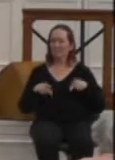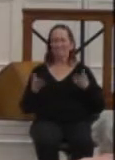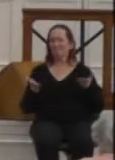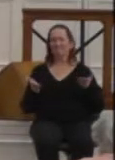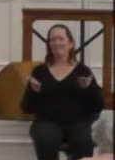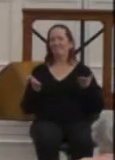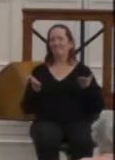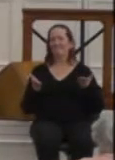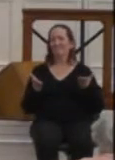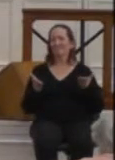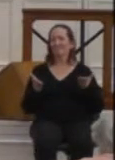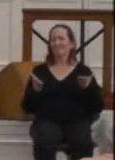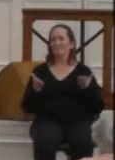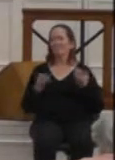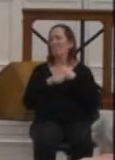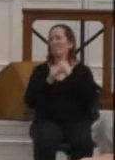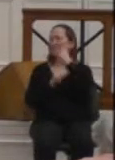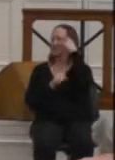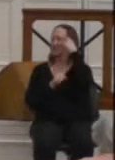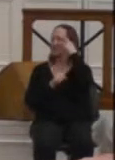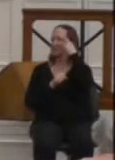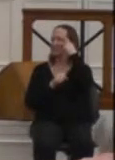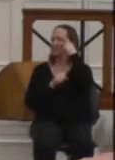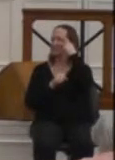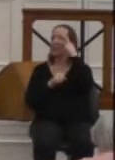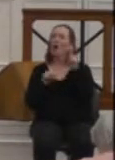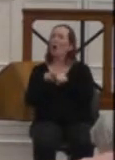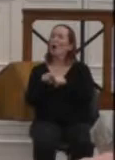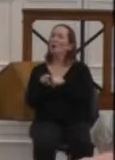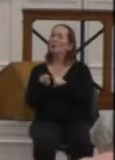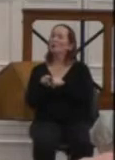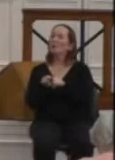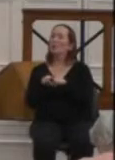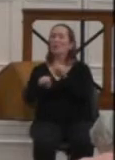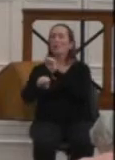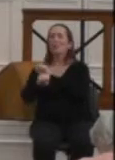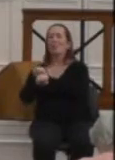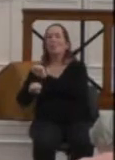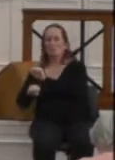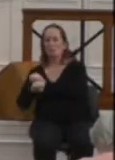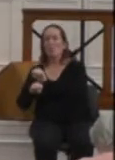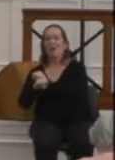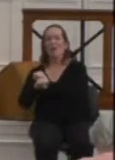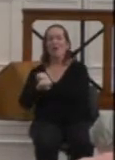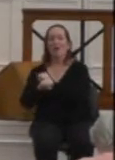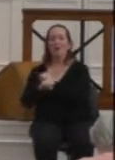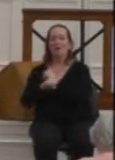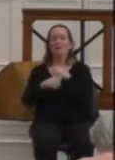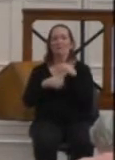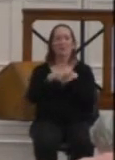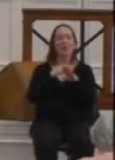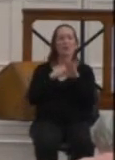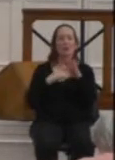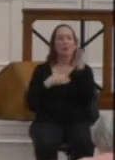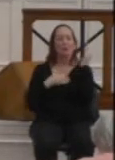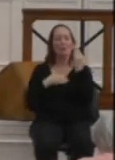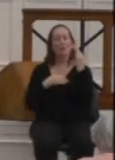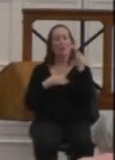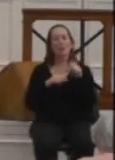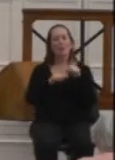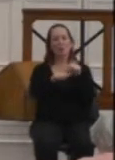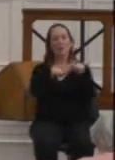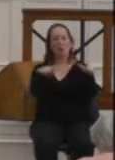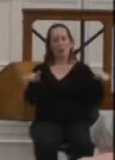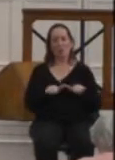as well as that boulder that's half buried in your front yard. And you're going to say those just happened